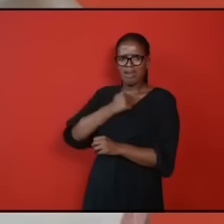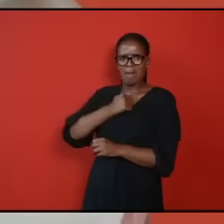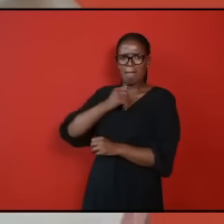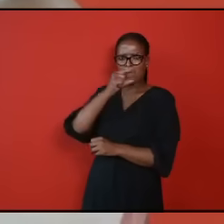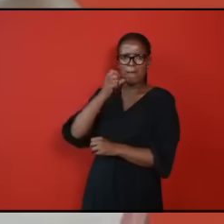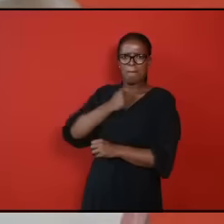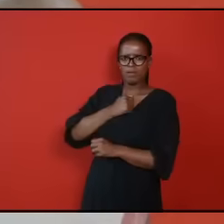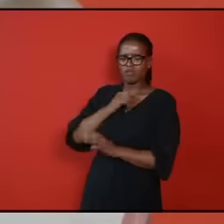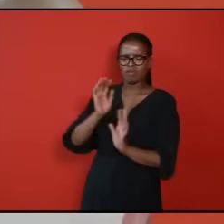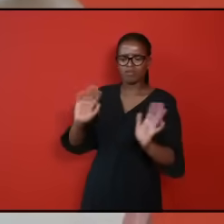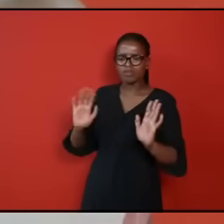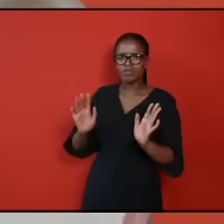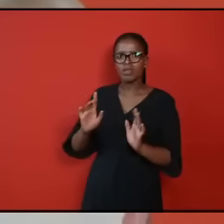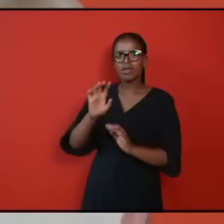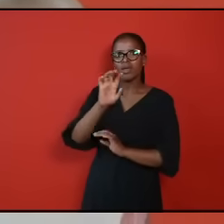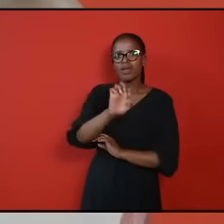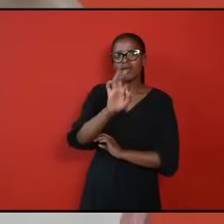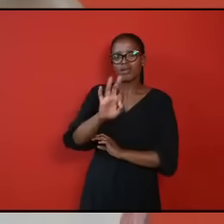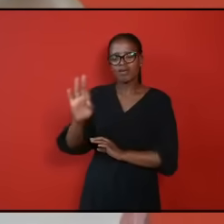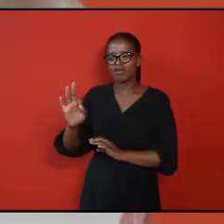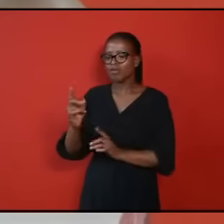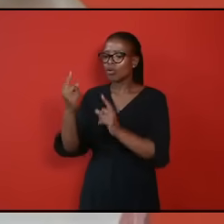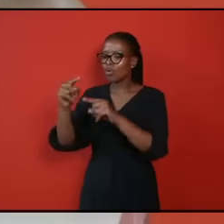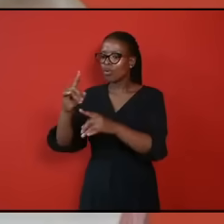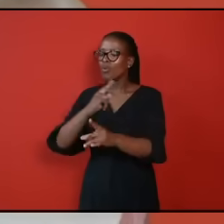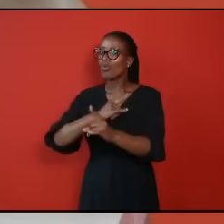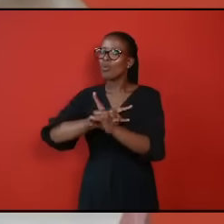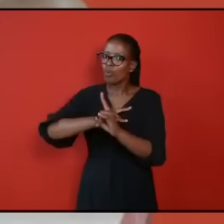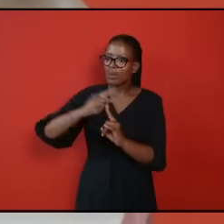EFF went to win Moidrai in court.